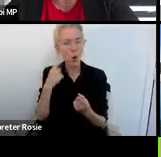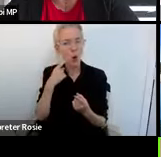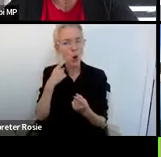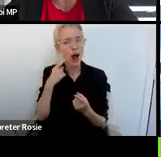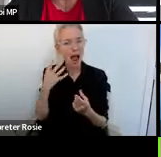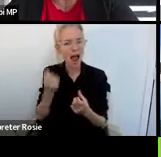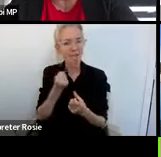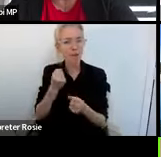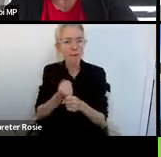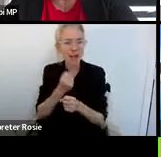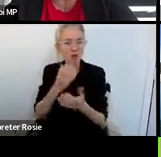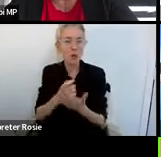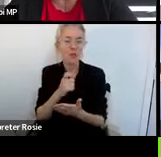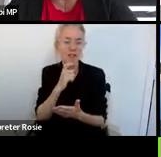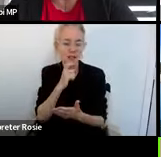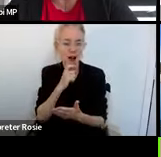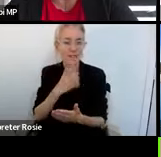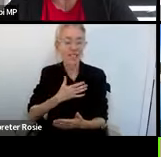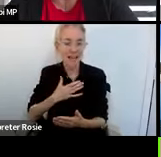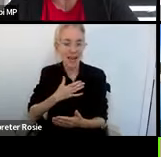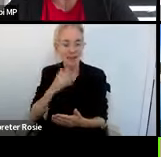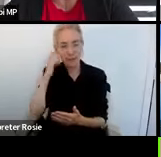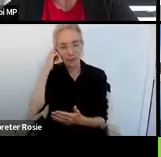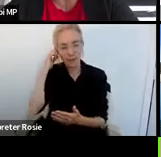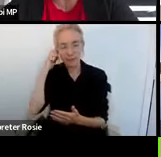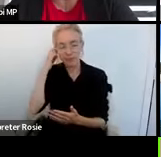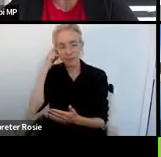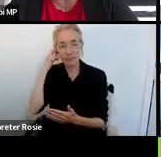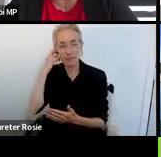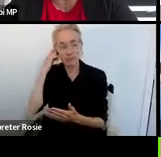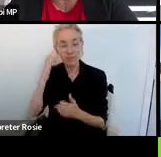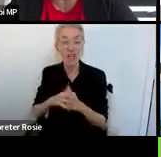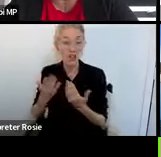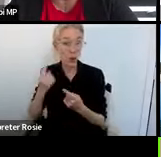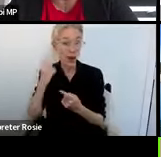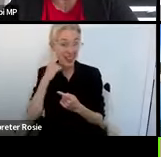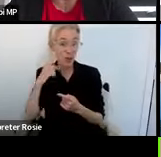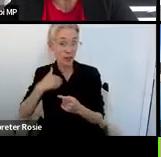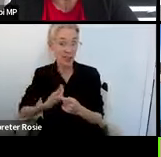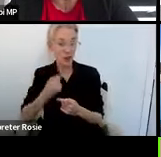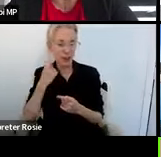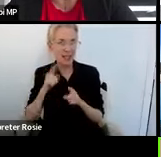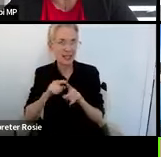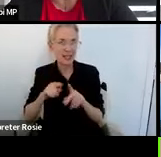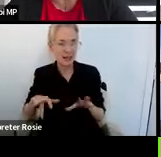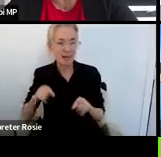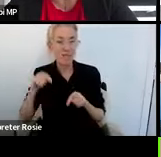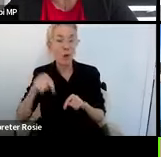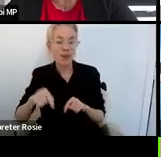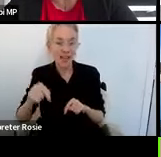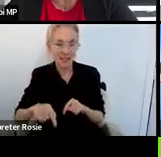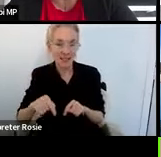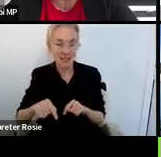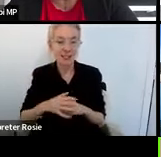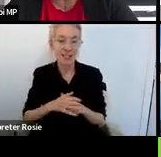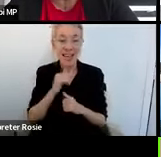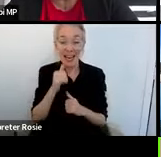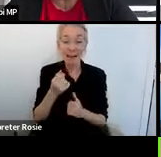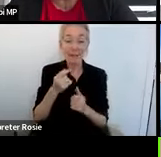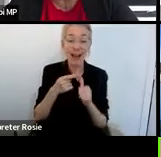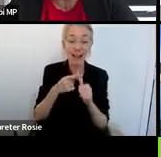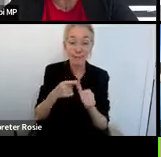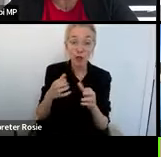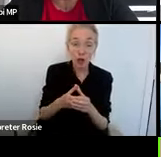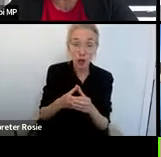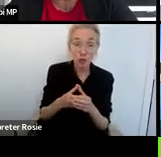need here. And if we've just got a committee considering the issues and referring those up to the minister, all we're going to do is get more